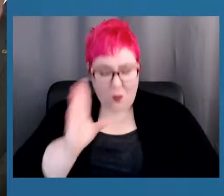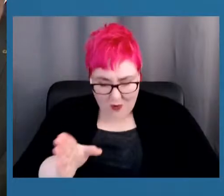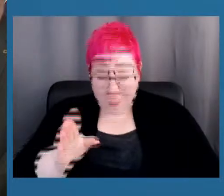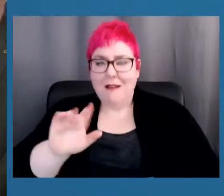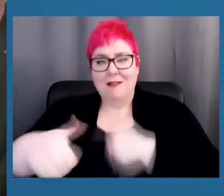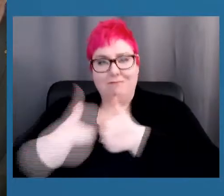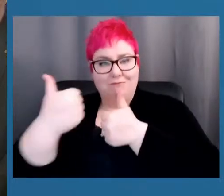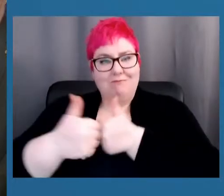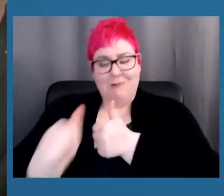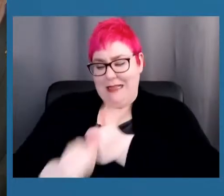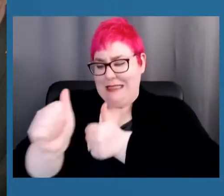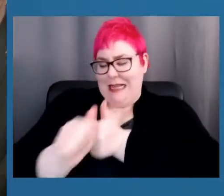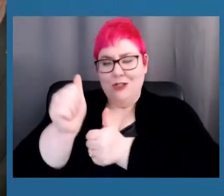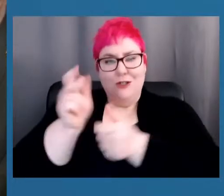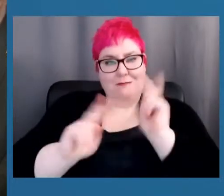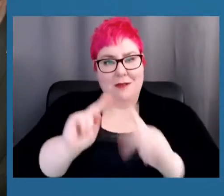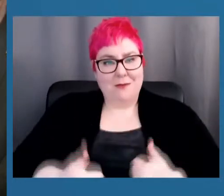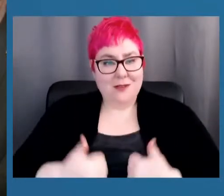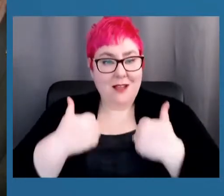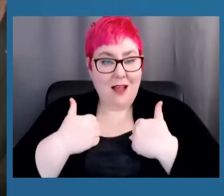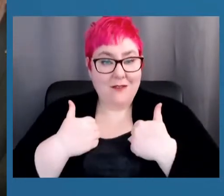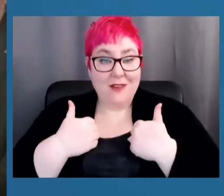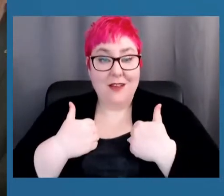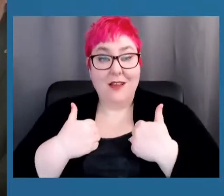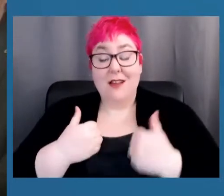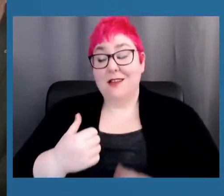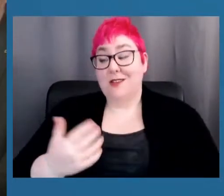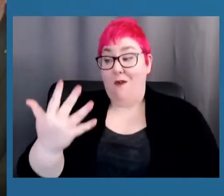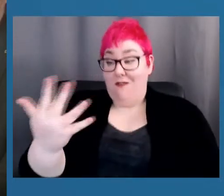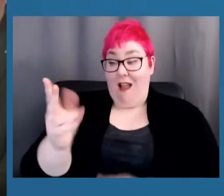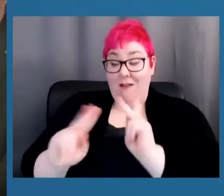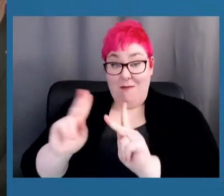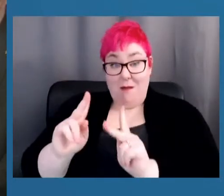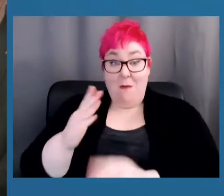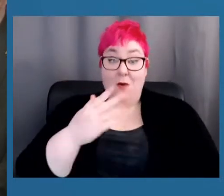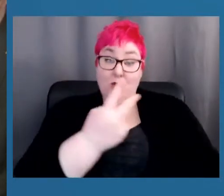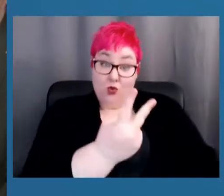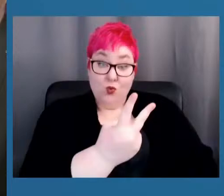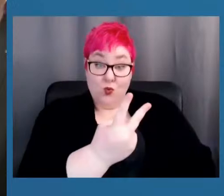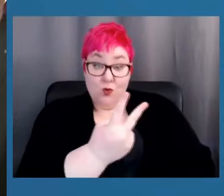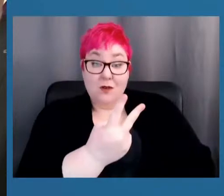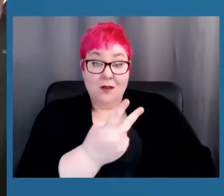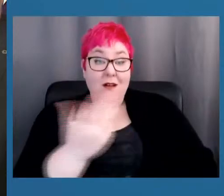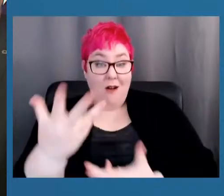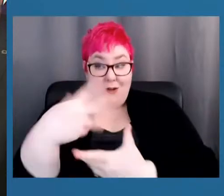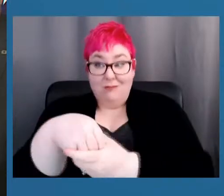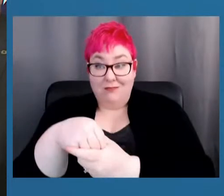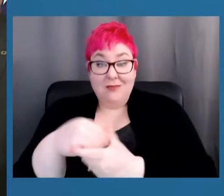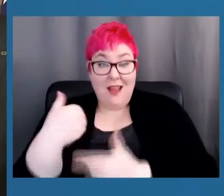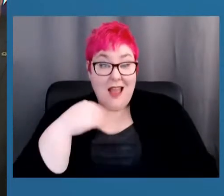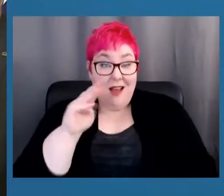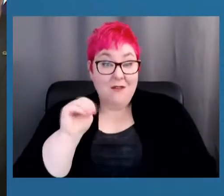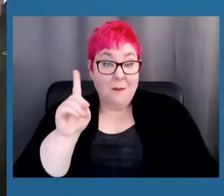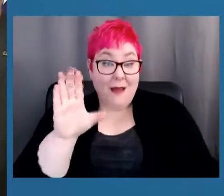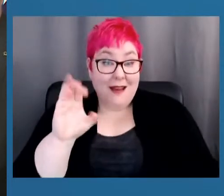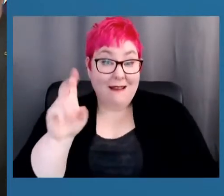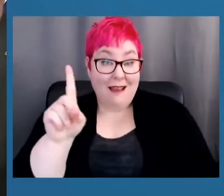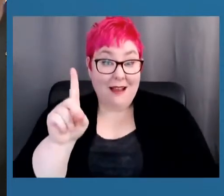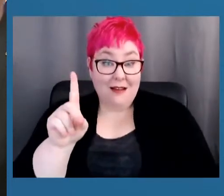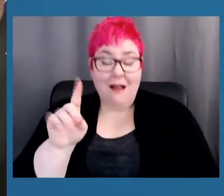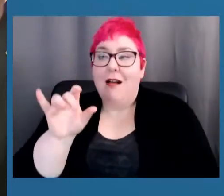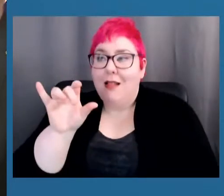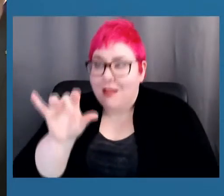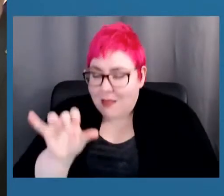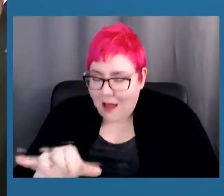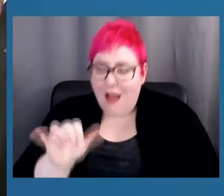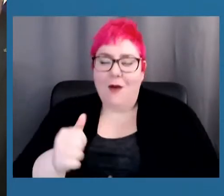district, almost 2 out of 5 of my constituents are enrolled in Medicaid. It's a lifeline for so